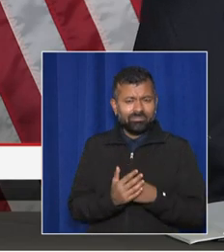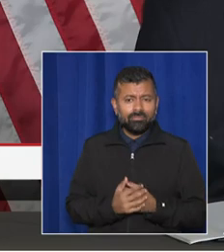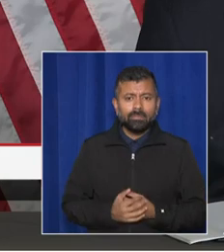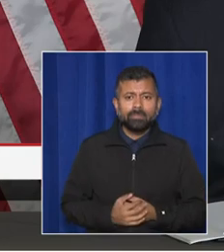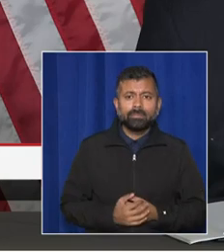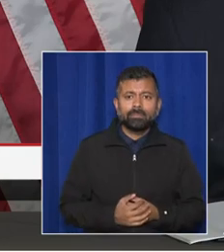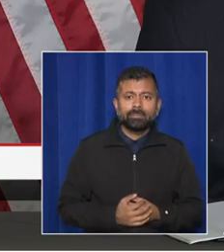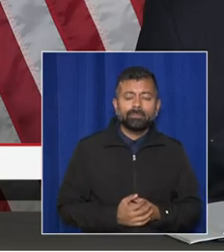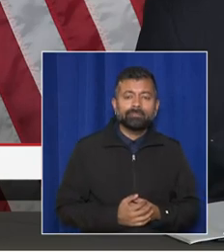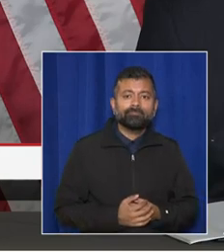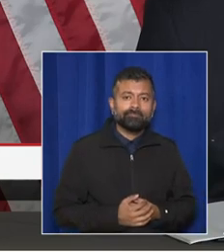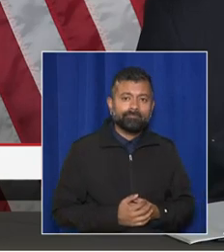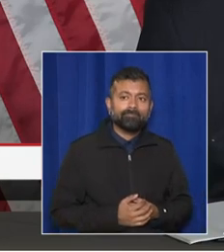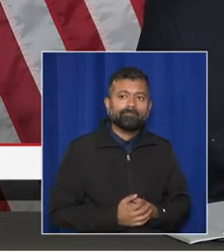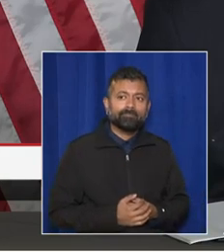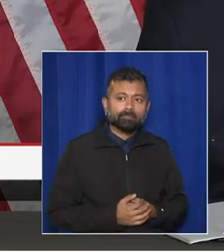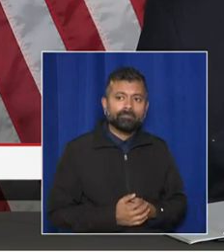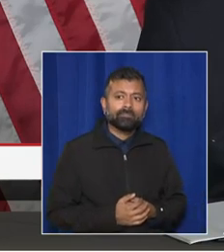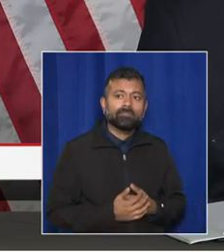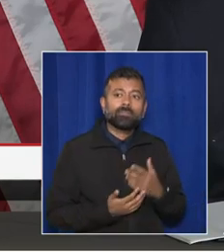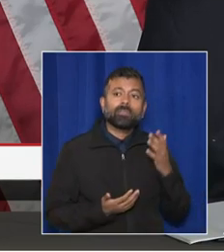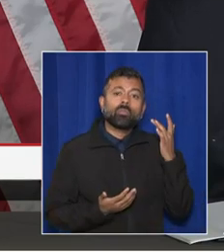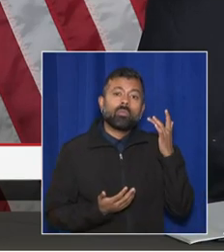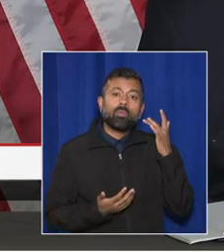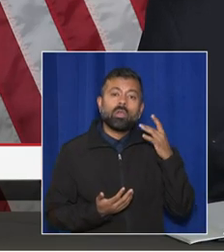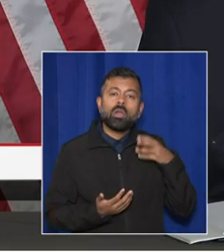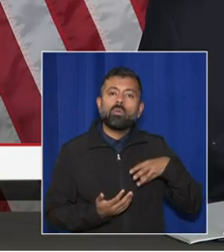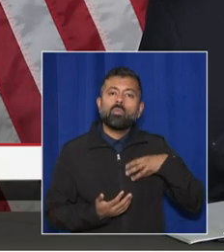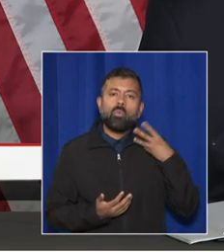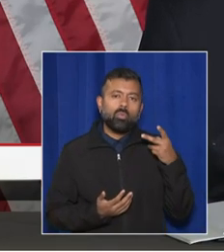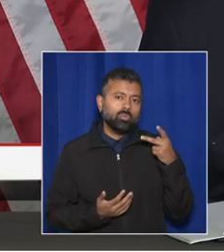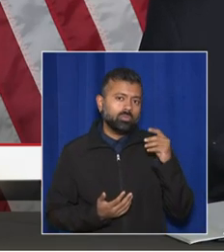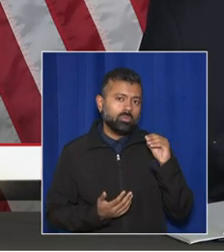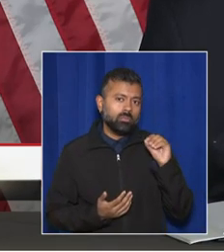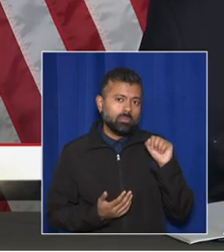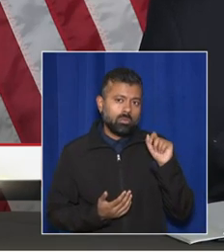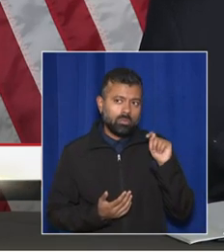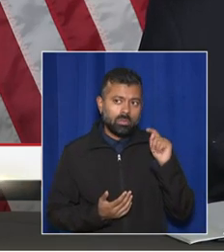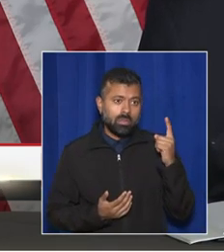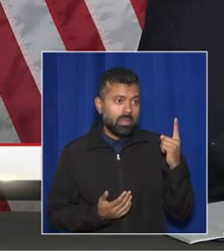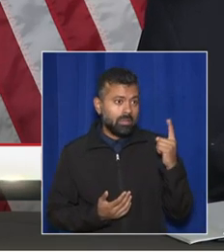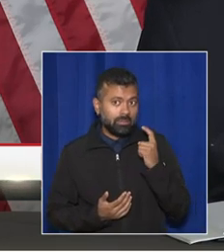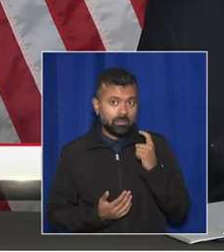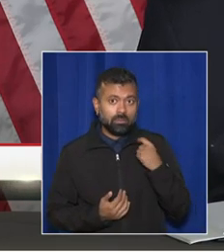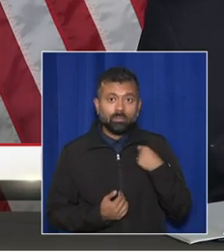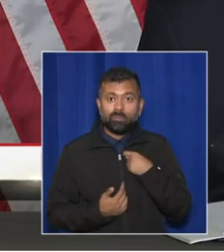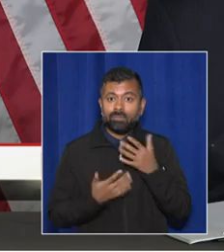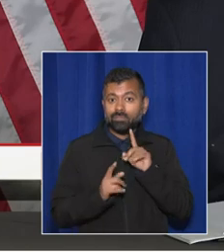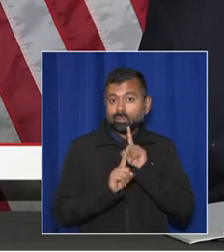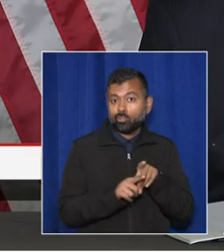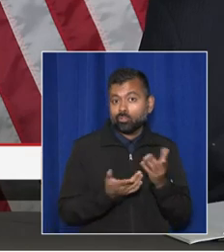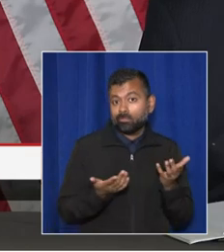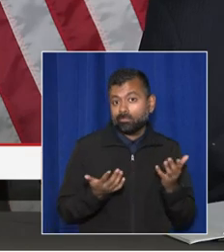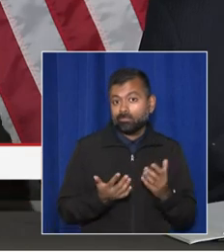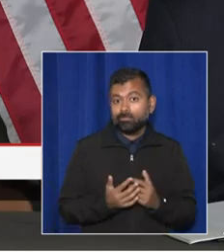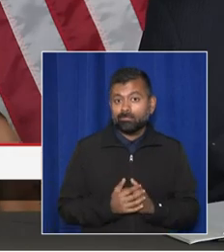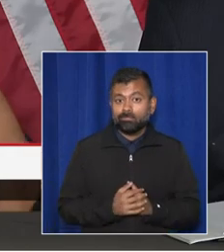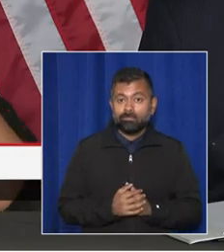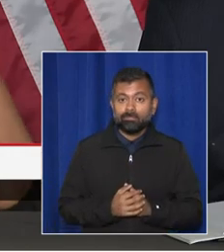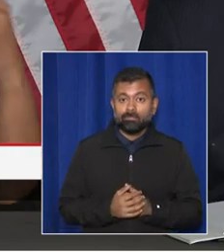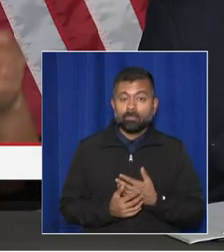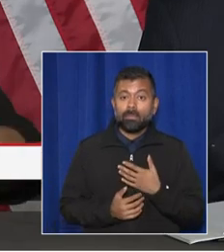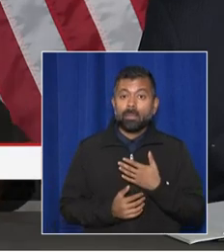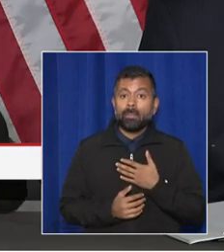the Washington Post asked us a question, so we responded. That was why the timing. My intention was to announce this with